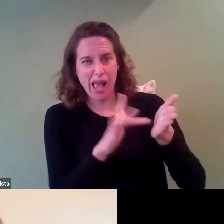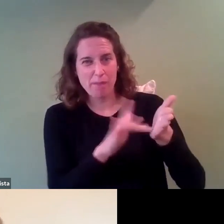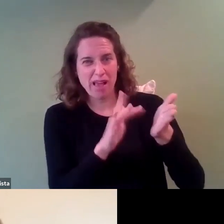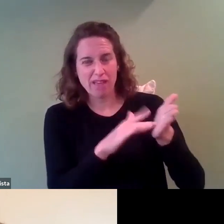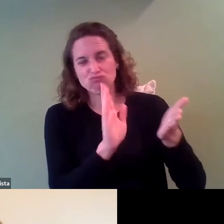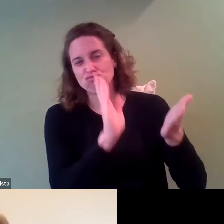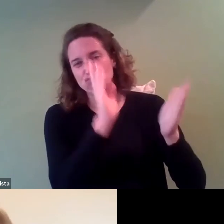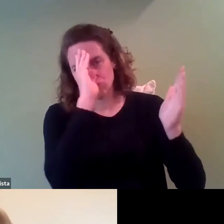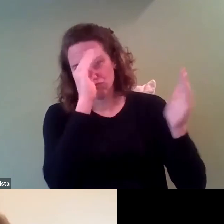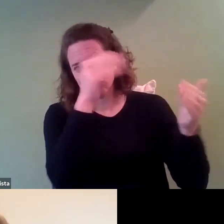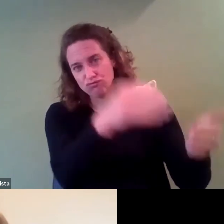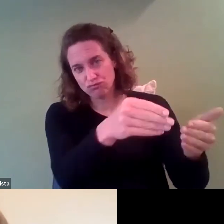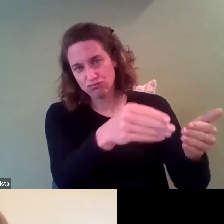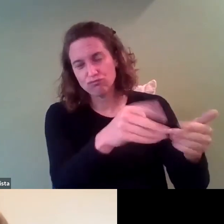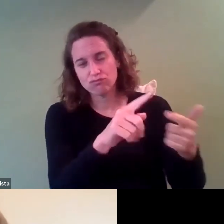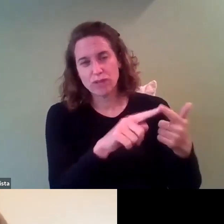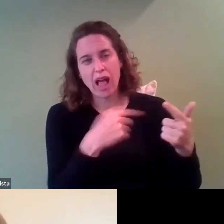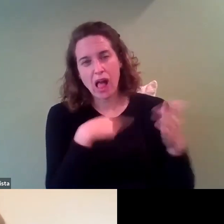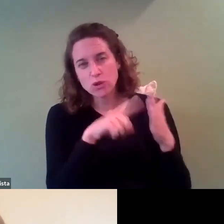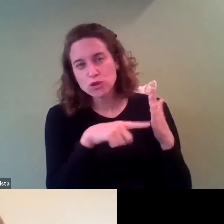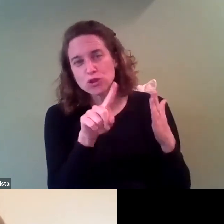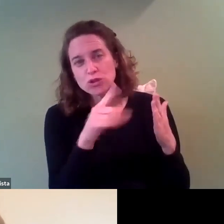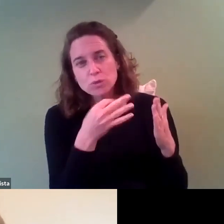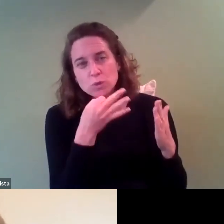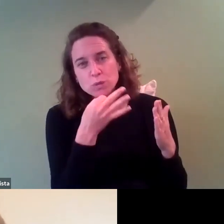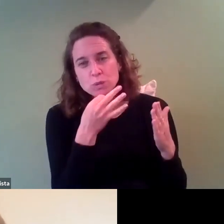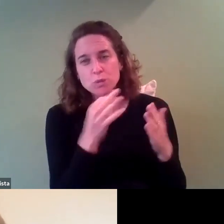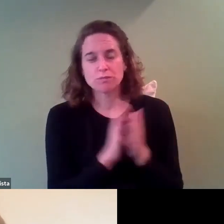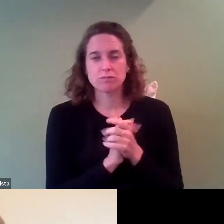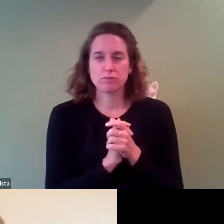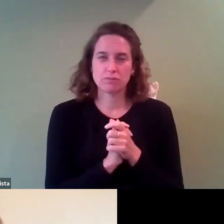and, you know, I'll check in with you again later on. So,